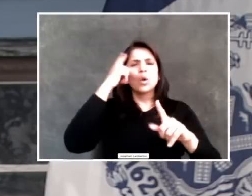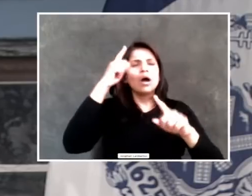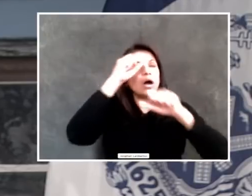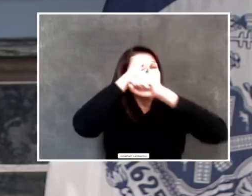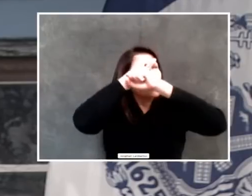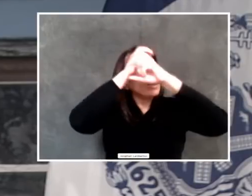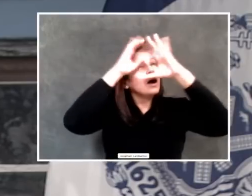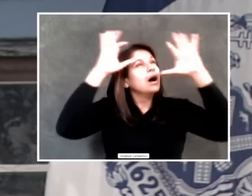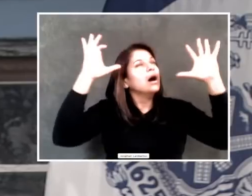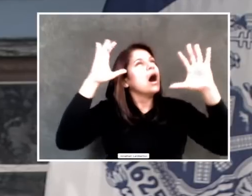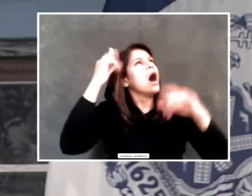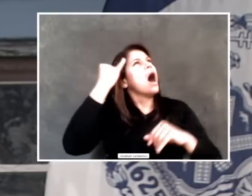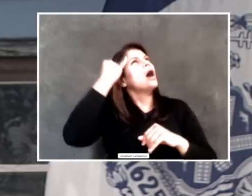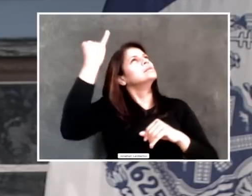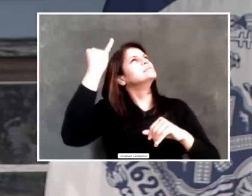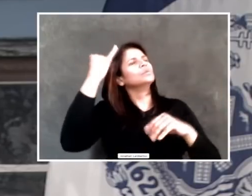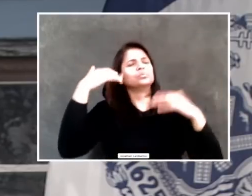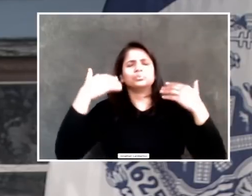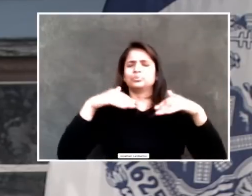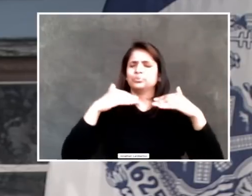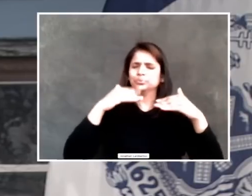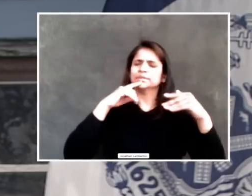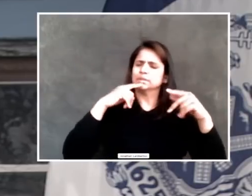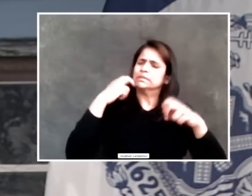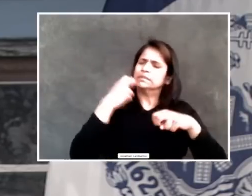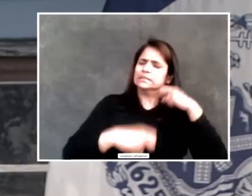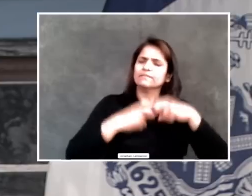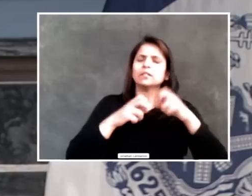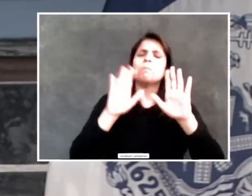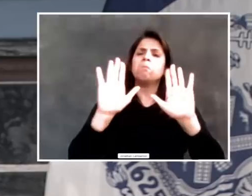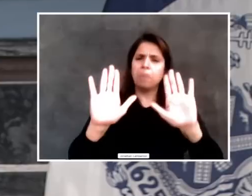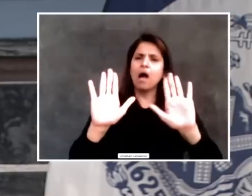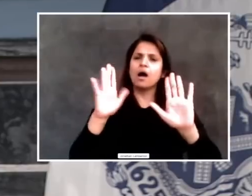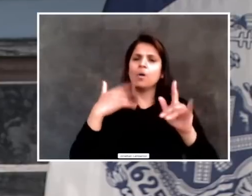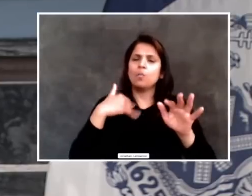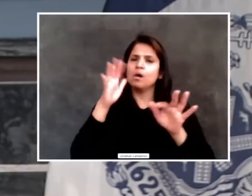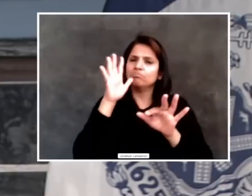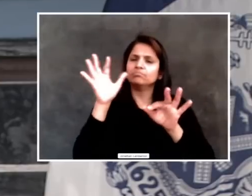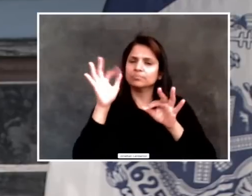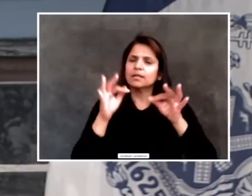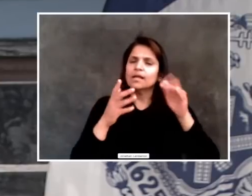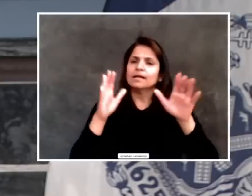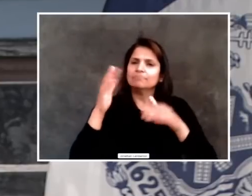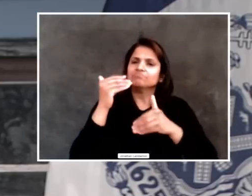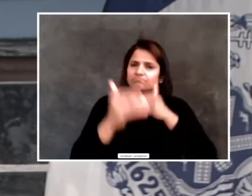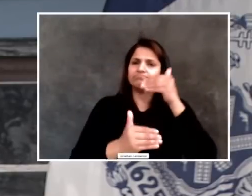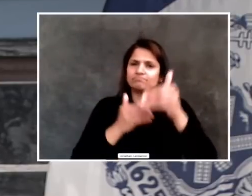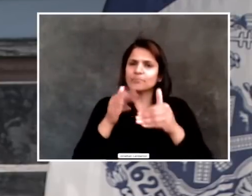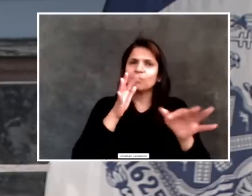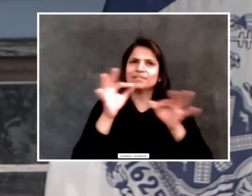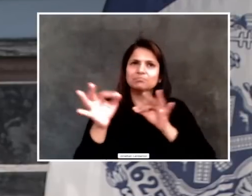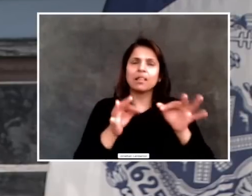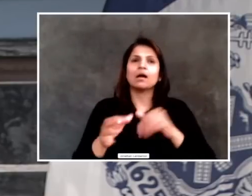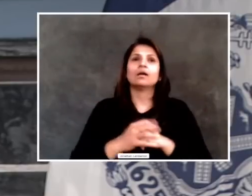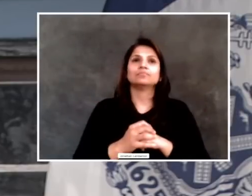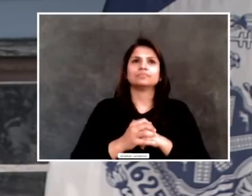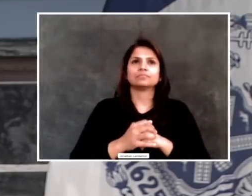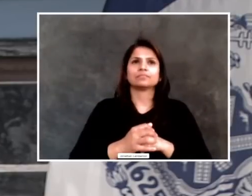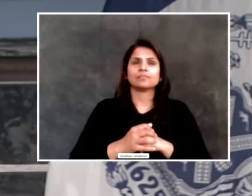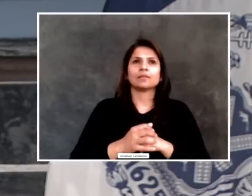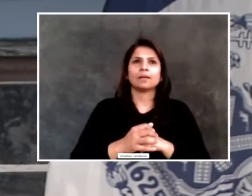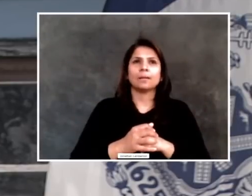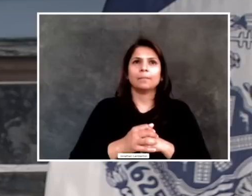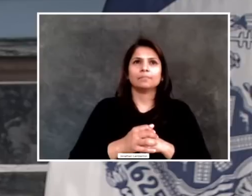If I had said coronavirus to you 6 months ago, any one of us would have stared blankly back and said, what are you talking about? It's a disease that didn't